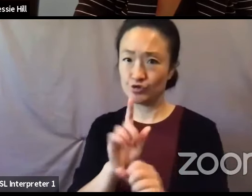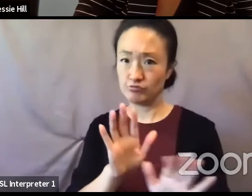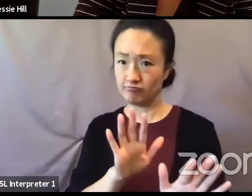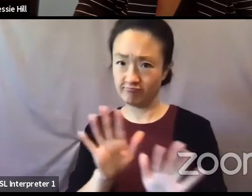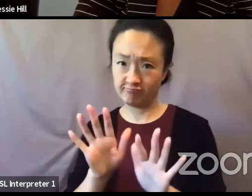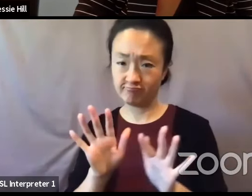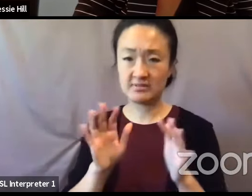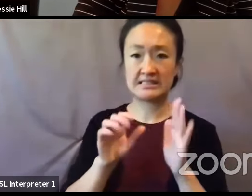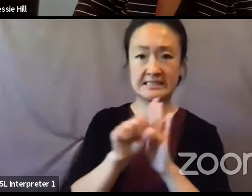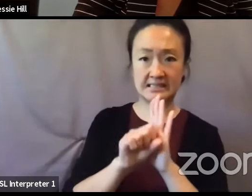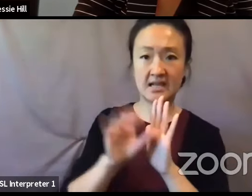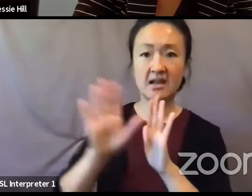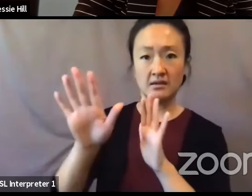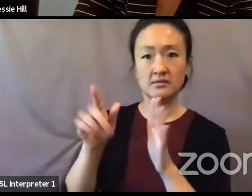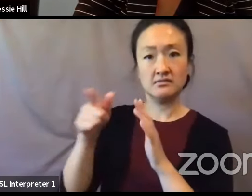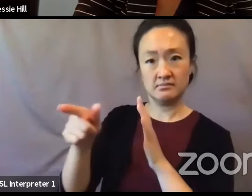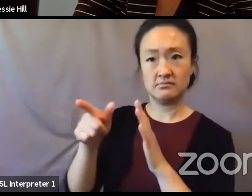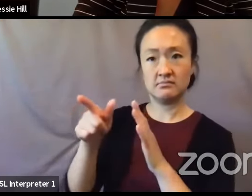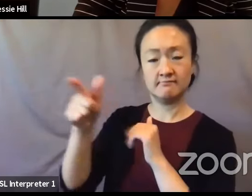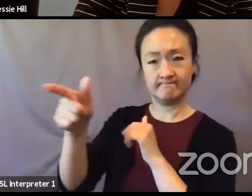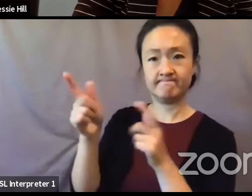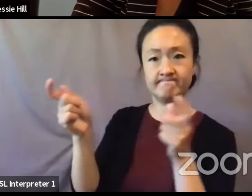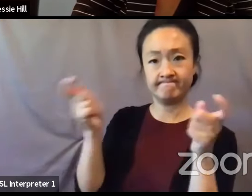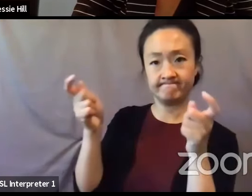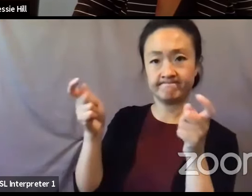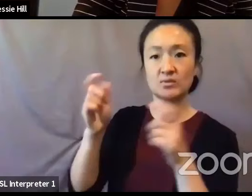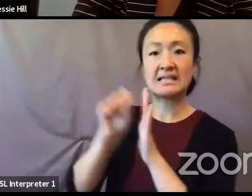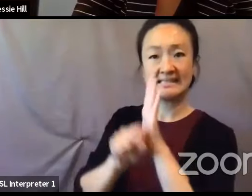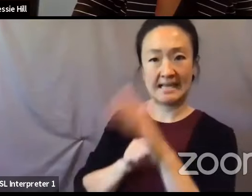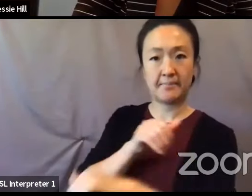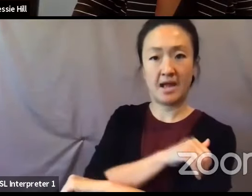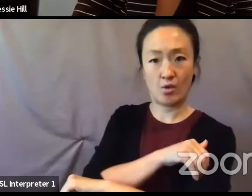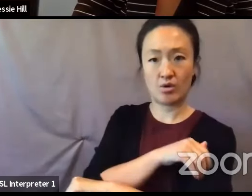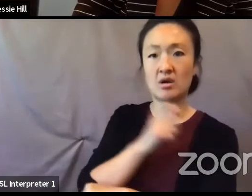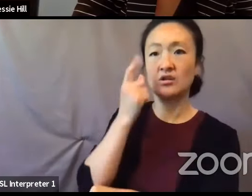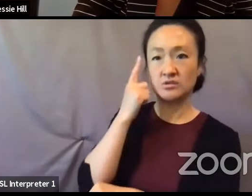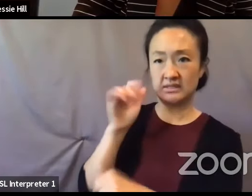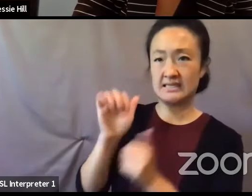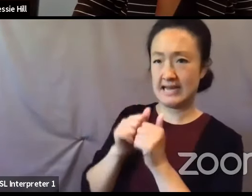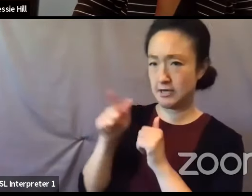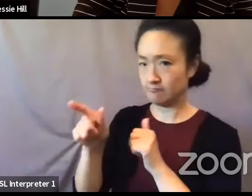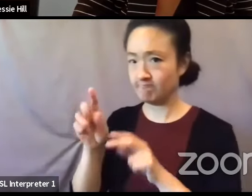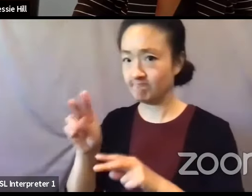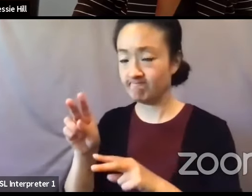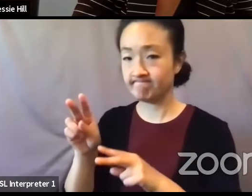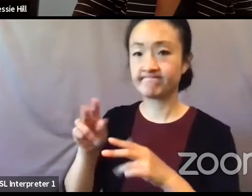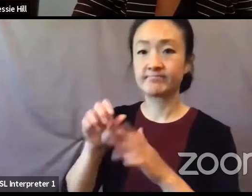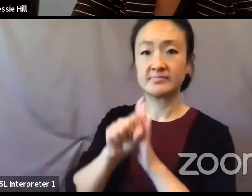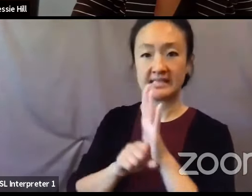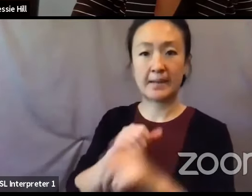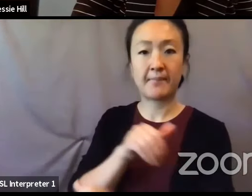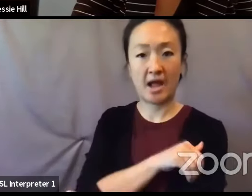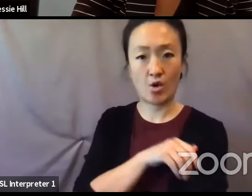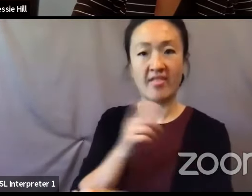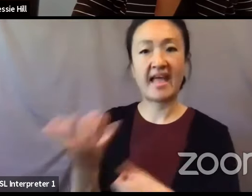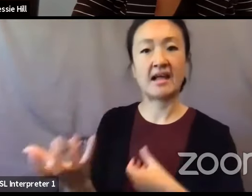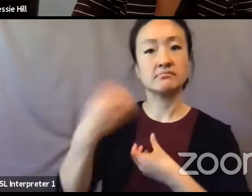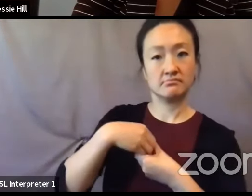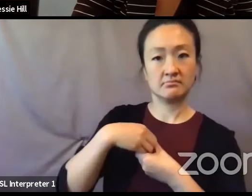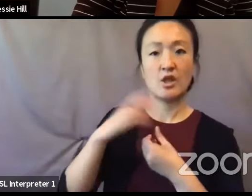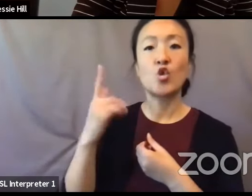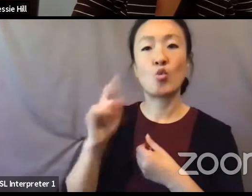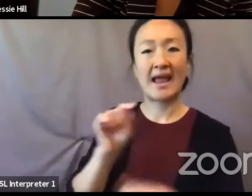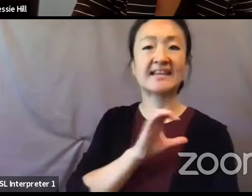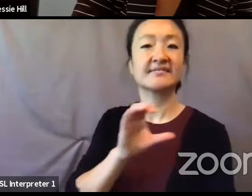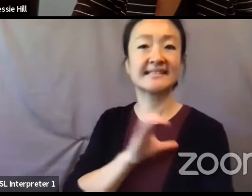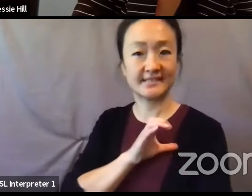of checking state power, and has been understood that way as inherent in the right of citizenship. The precise limits